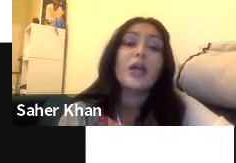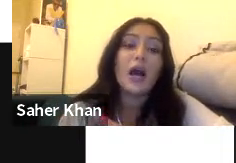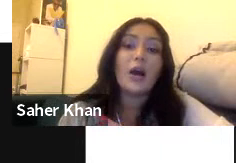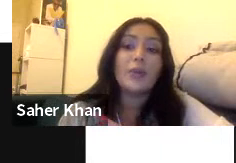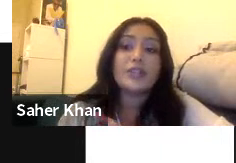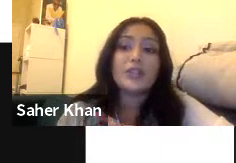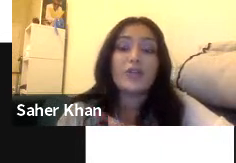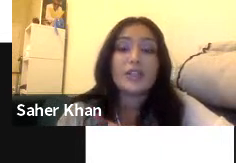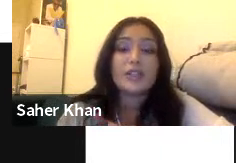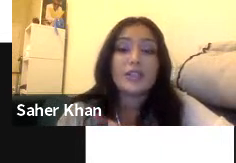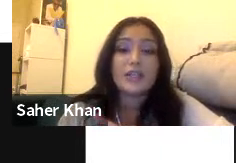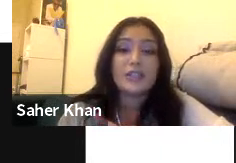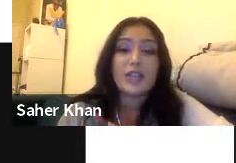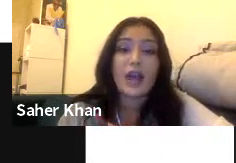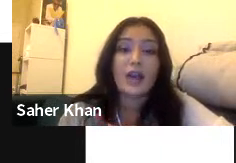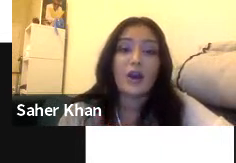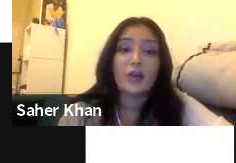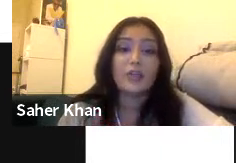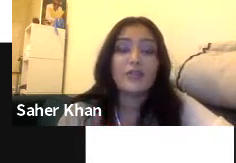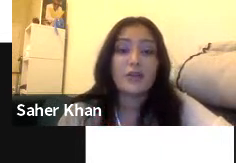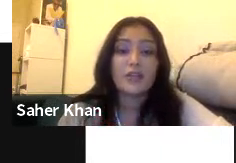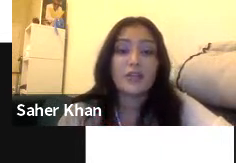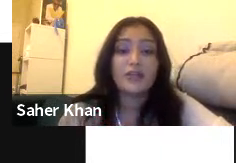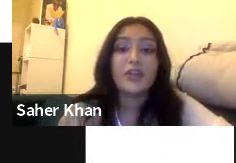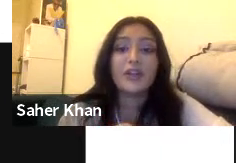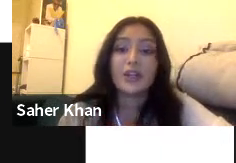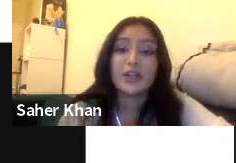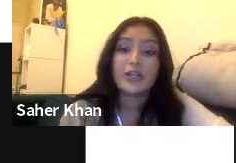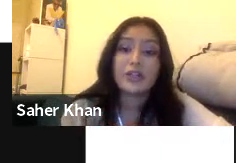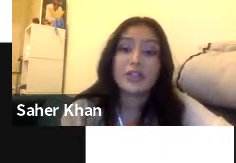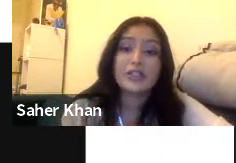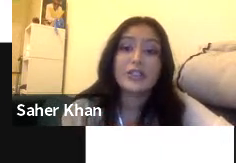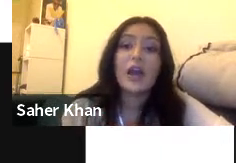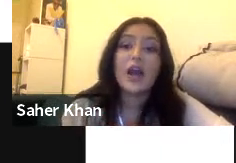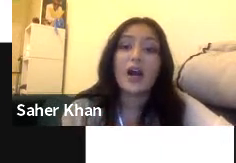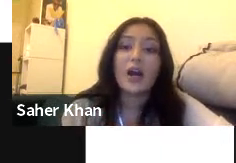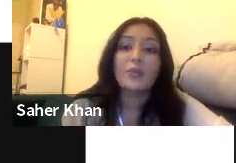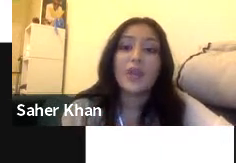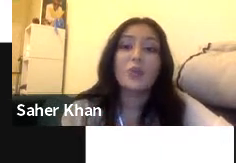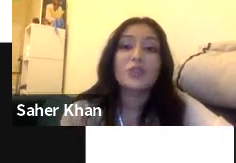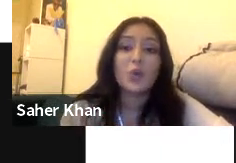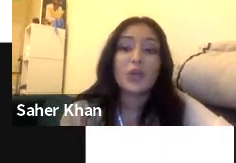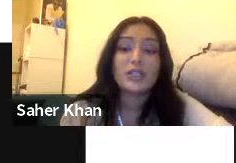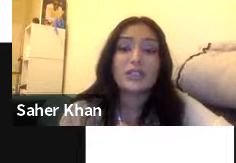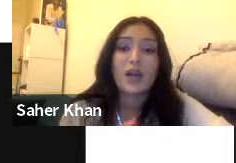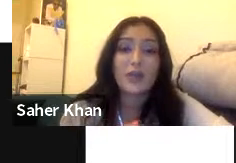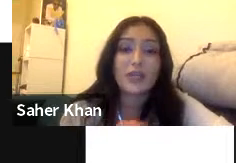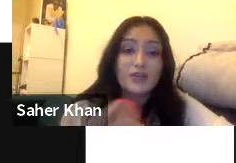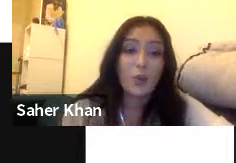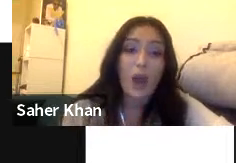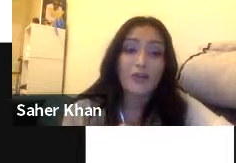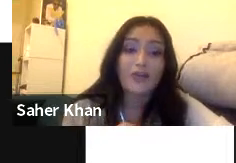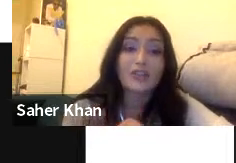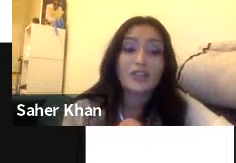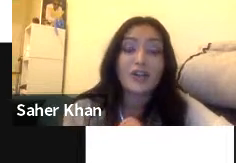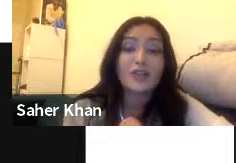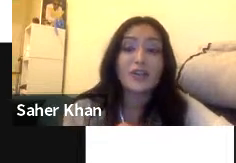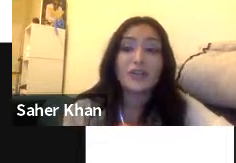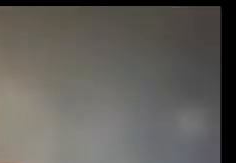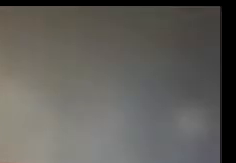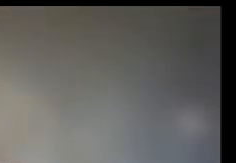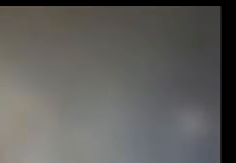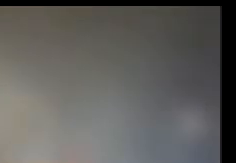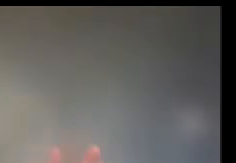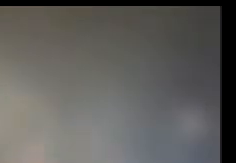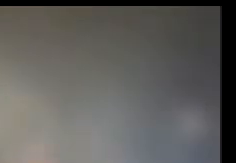far, based off ideas that are really founded in fear and ignorance. And what's worse is that because of the wow factor of